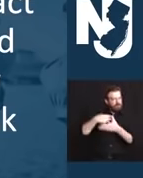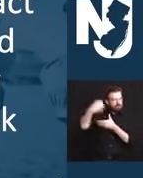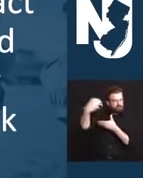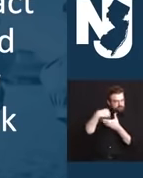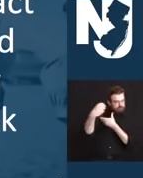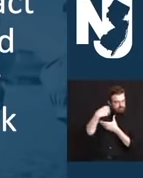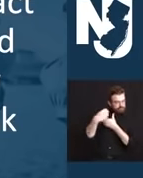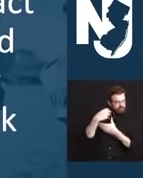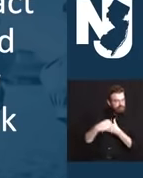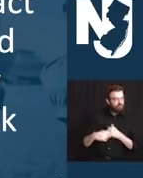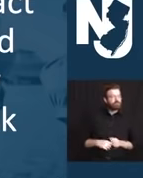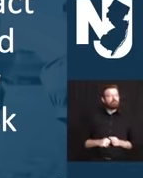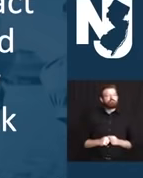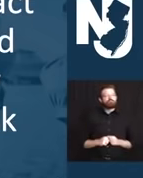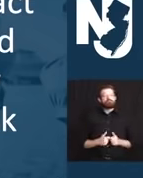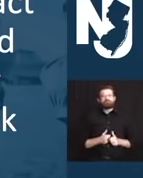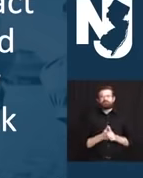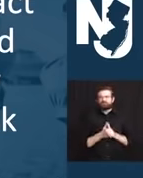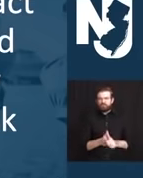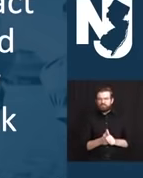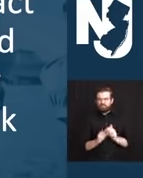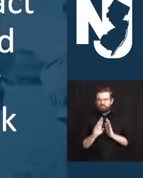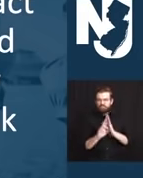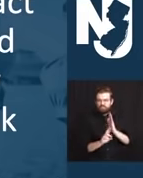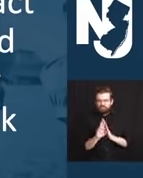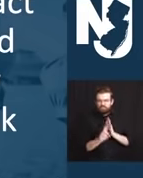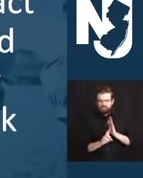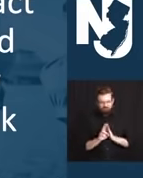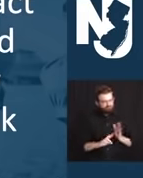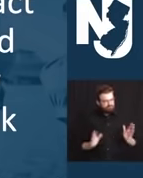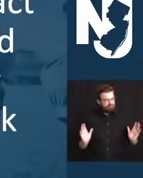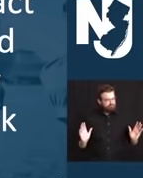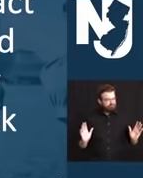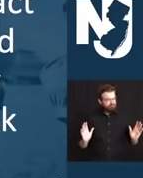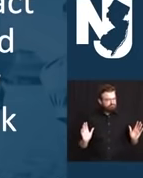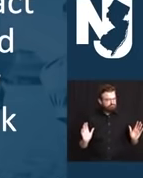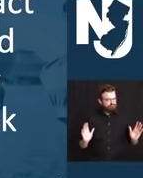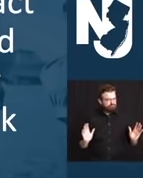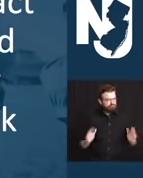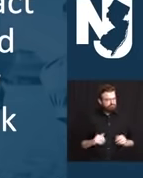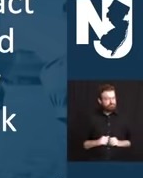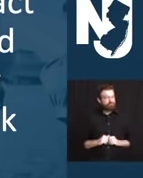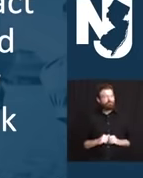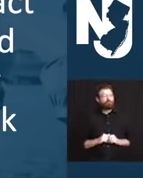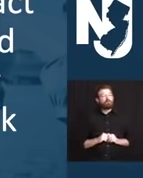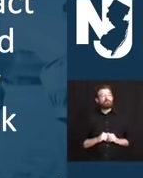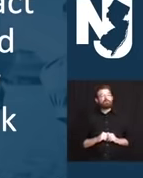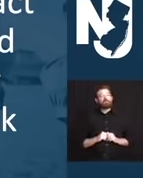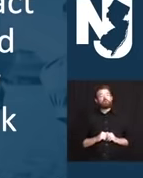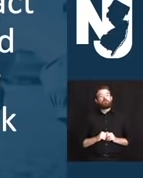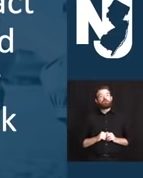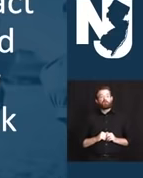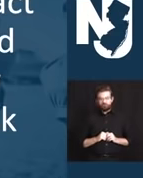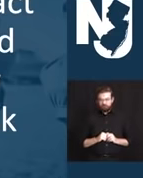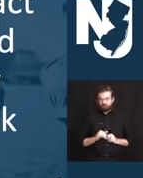in place and being followed, by the way, these sports, as we had predicted, may resume.